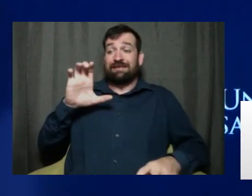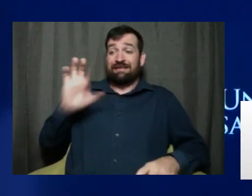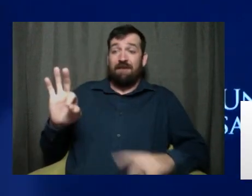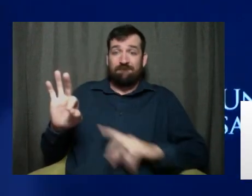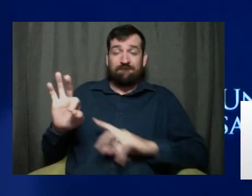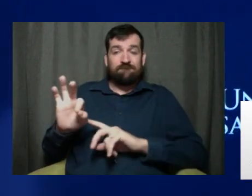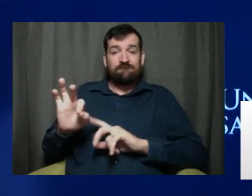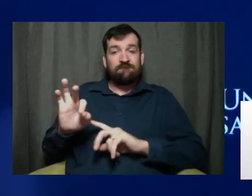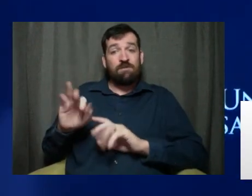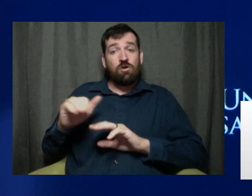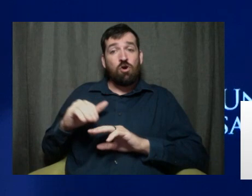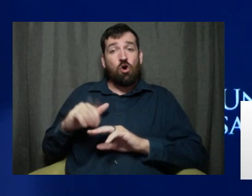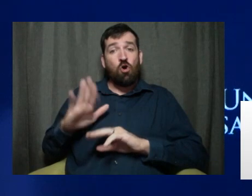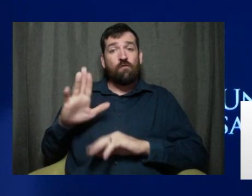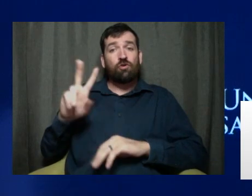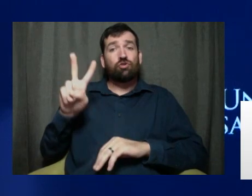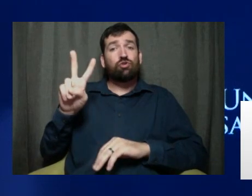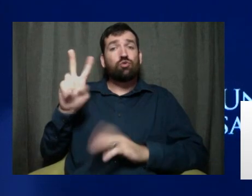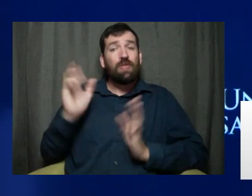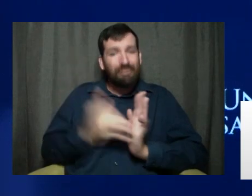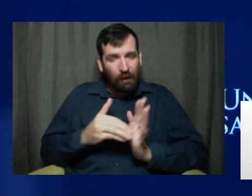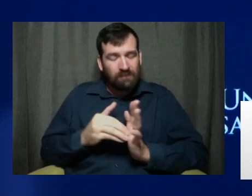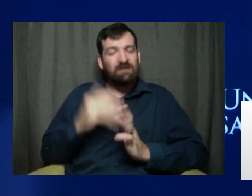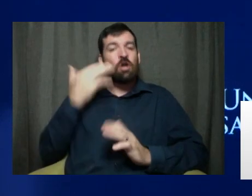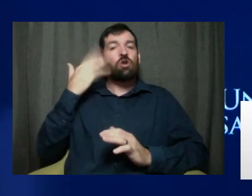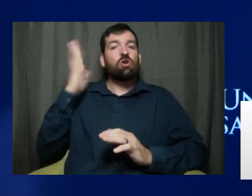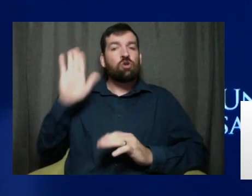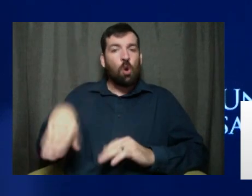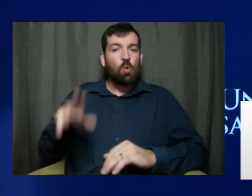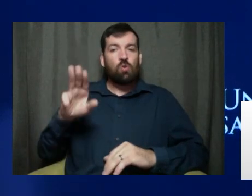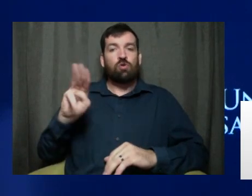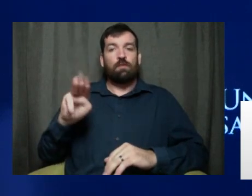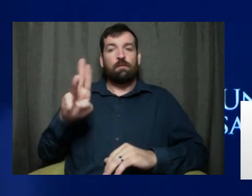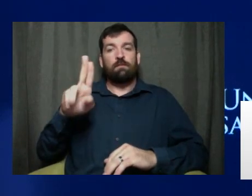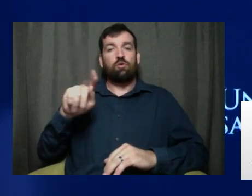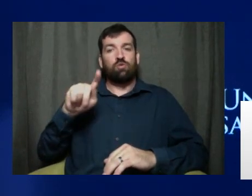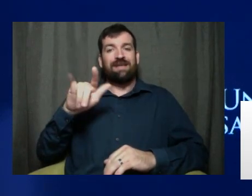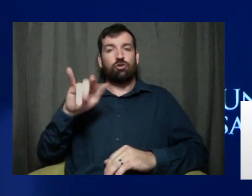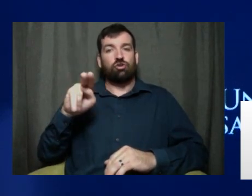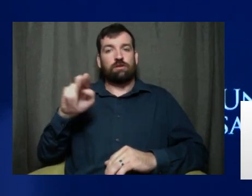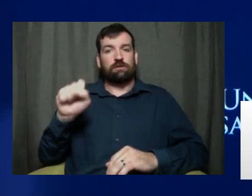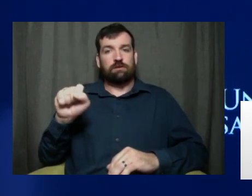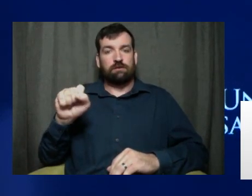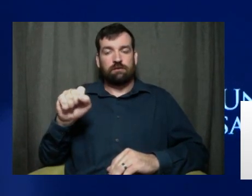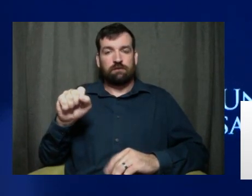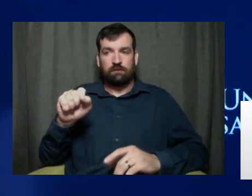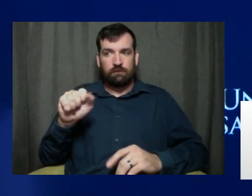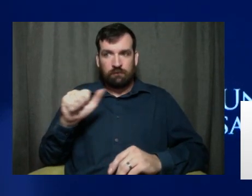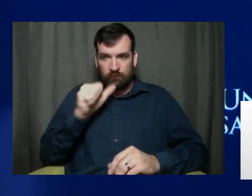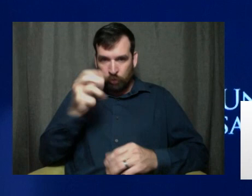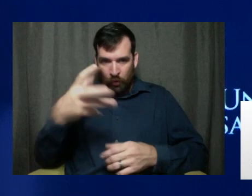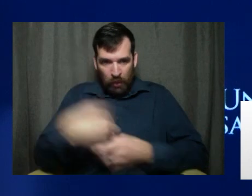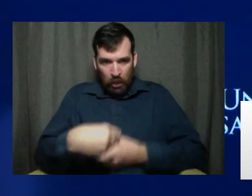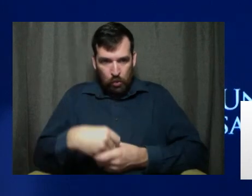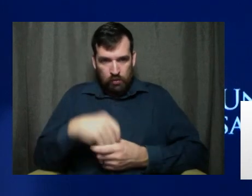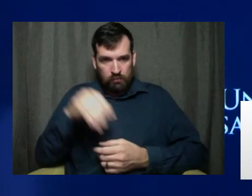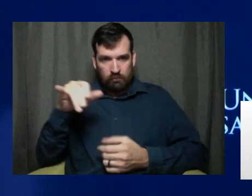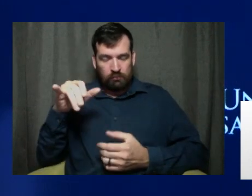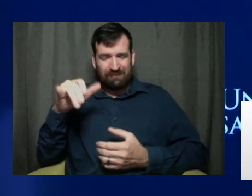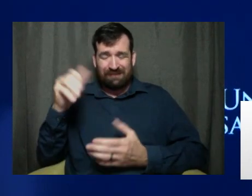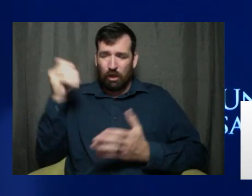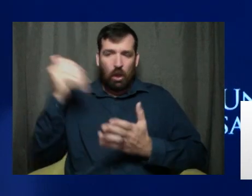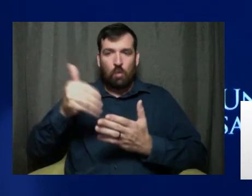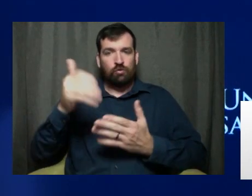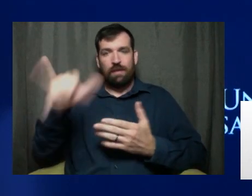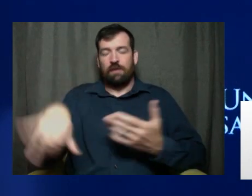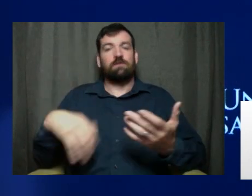over 2,000 known mutations that can cause cystic fibrosis. They don't include anything close to that. And so sometimes I